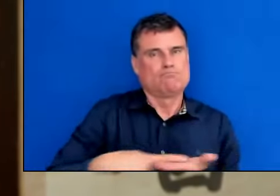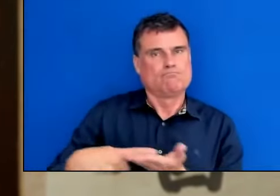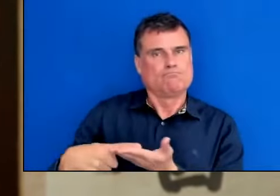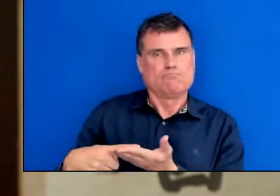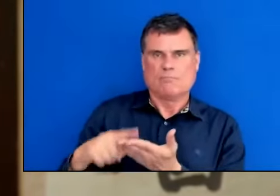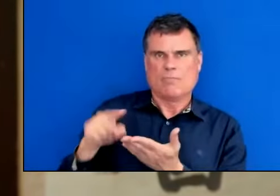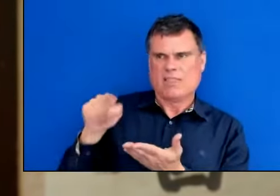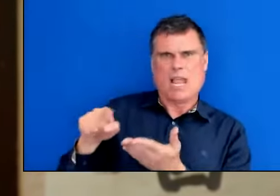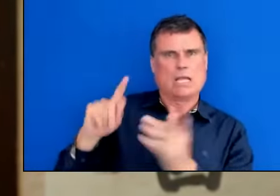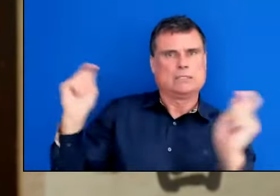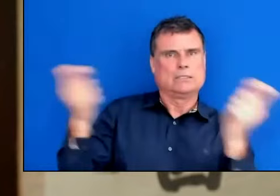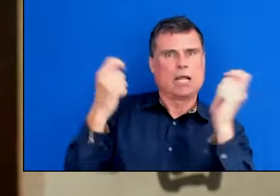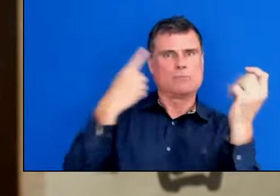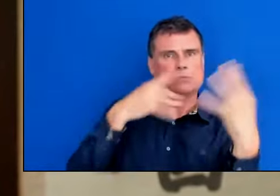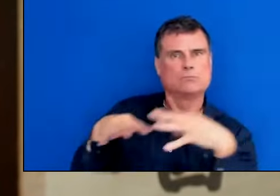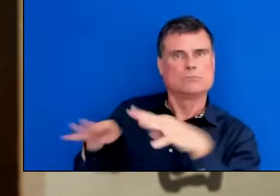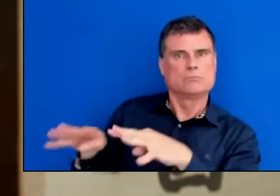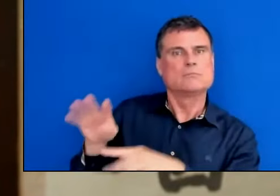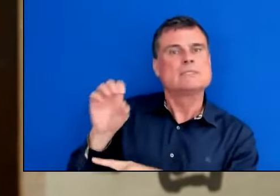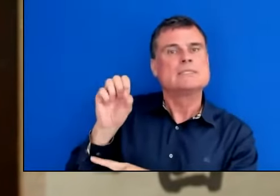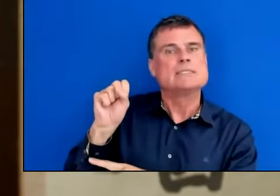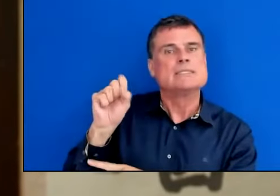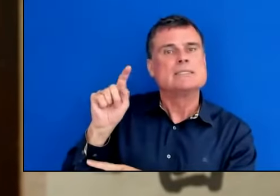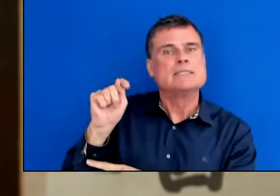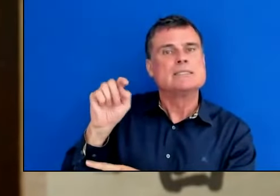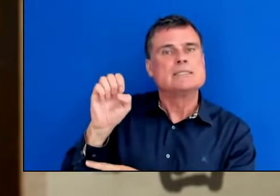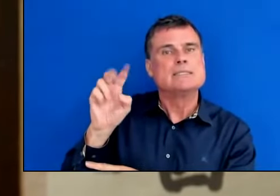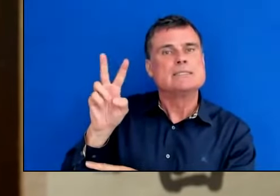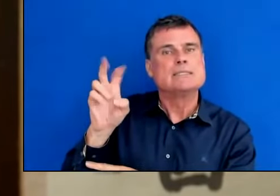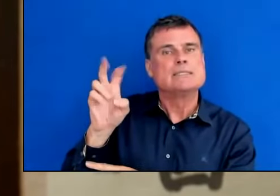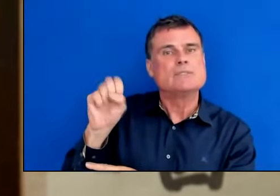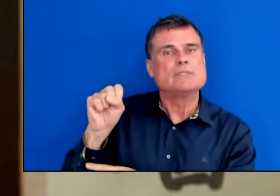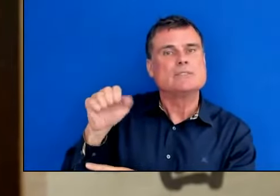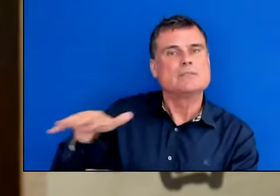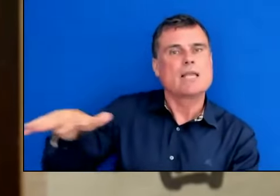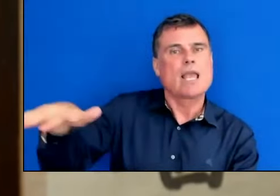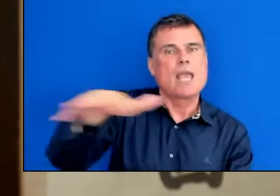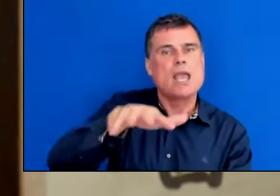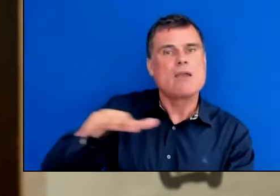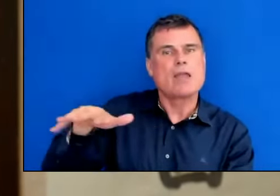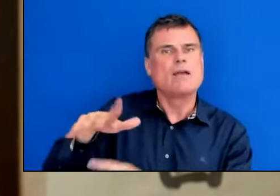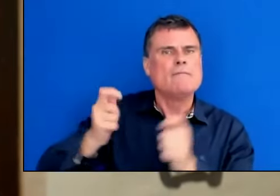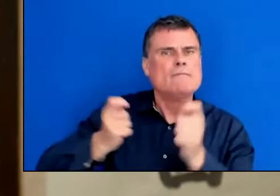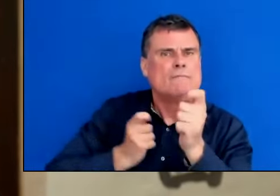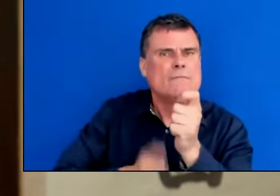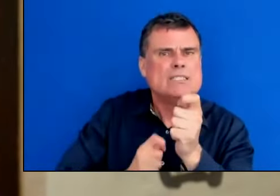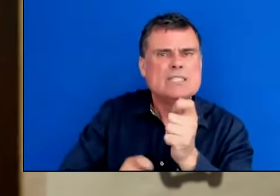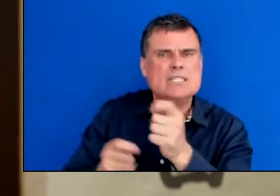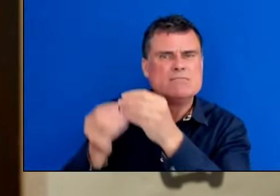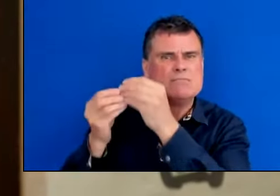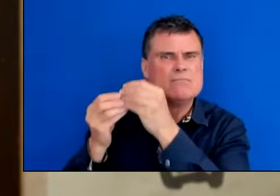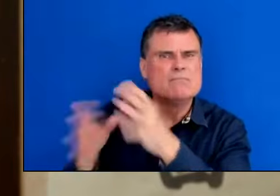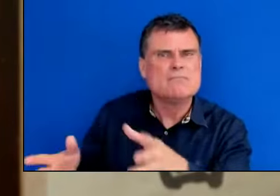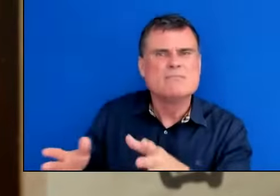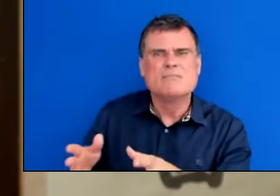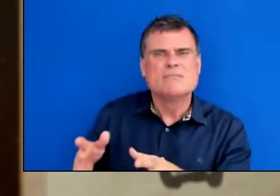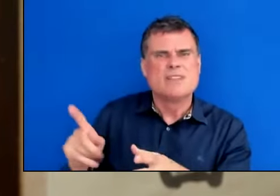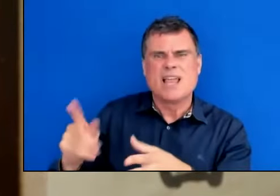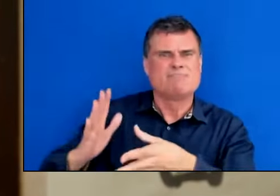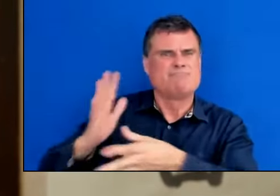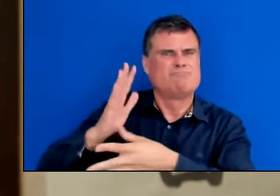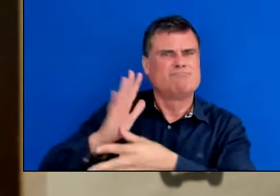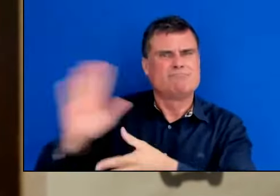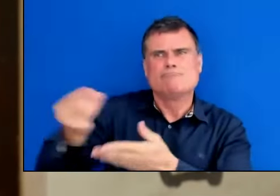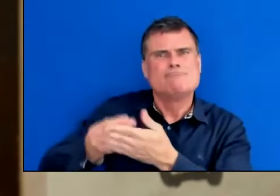talk to people who can celebrate the docks at Steveston or in Ucluelet or on the West Coast, where vibrant